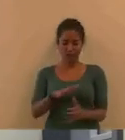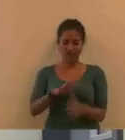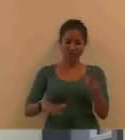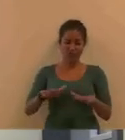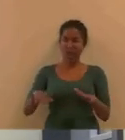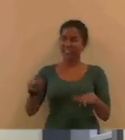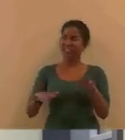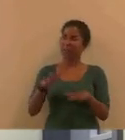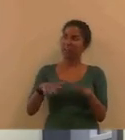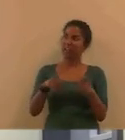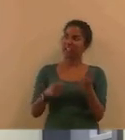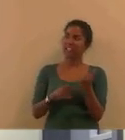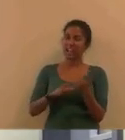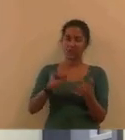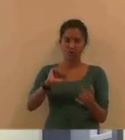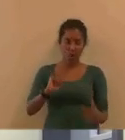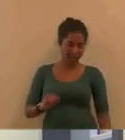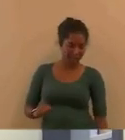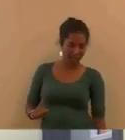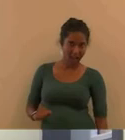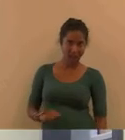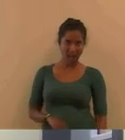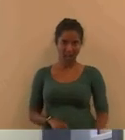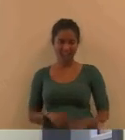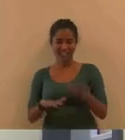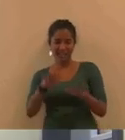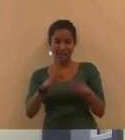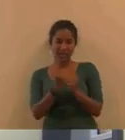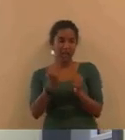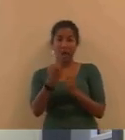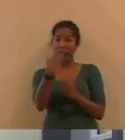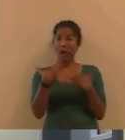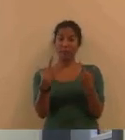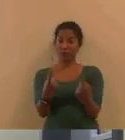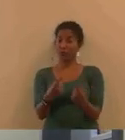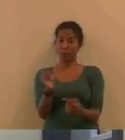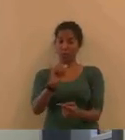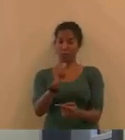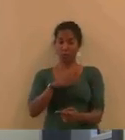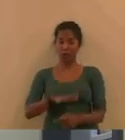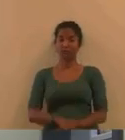size as your ankle bone to stand there. That's completely up to you. Now, option number 1